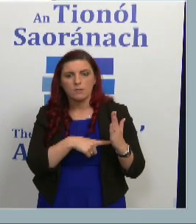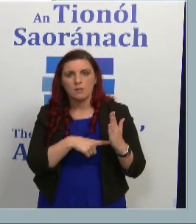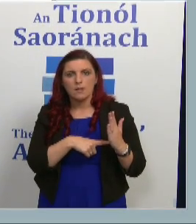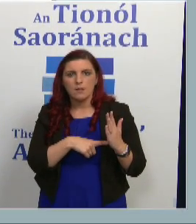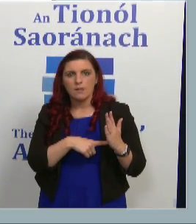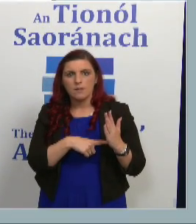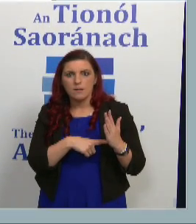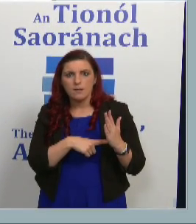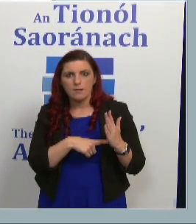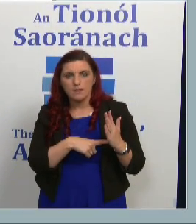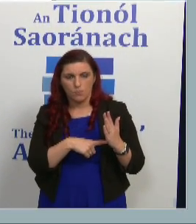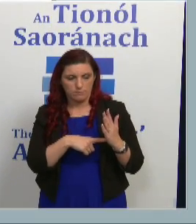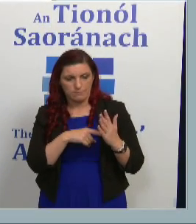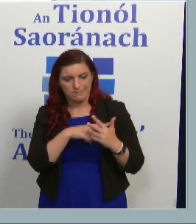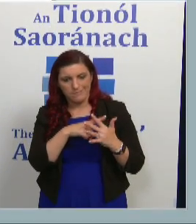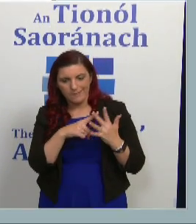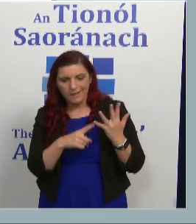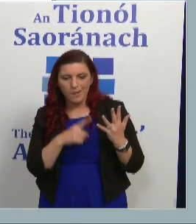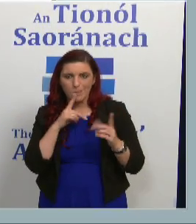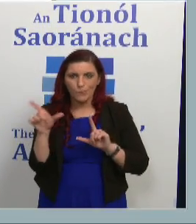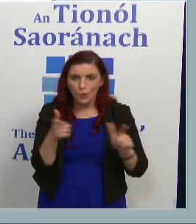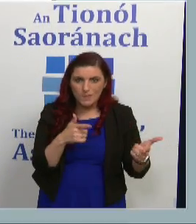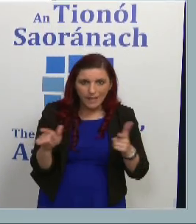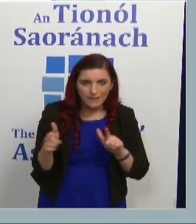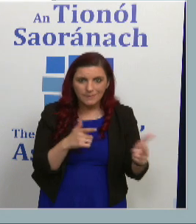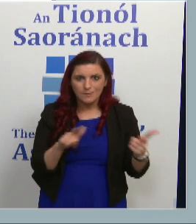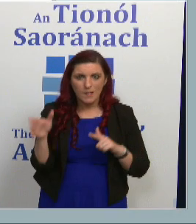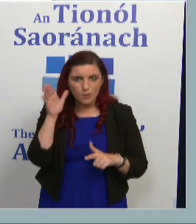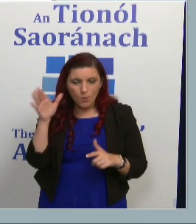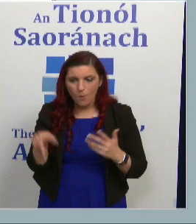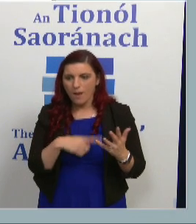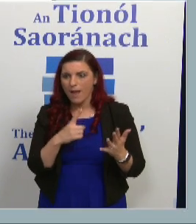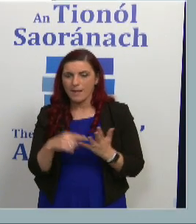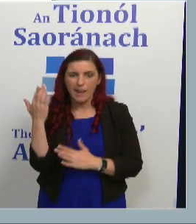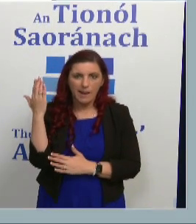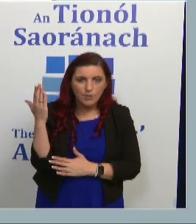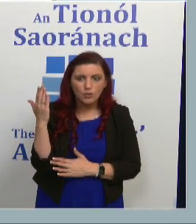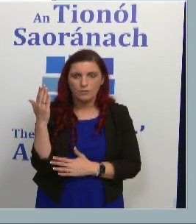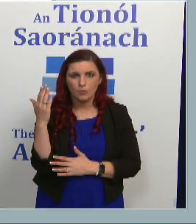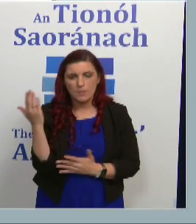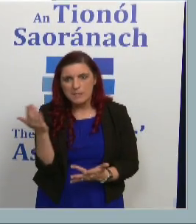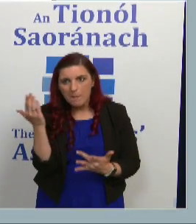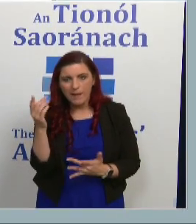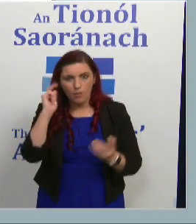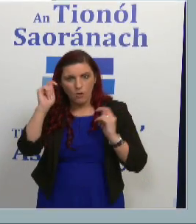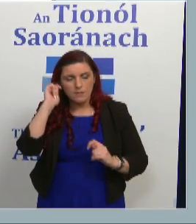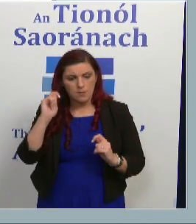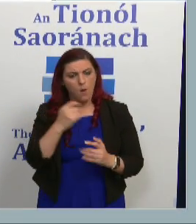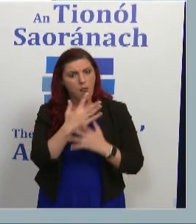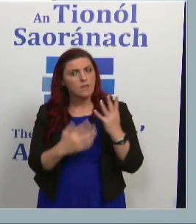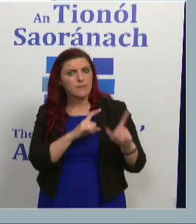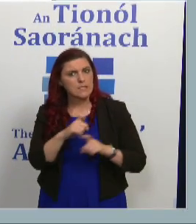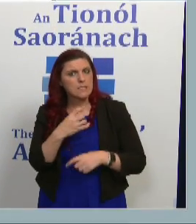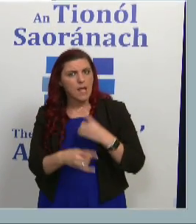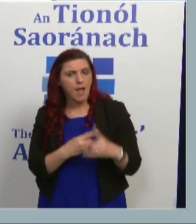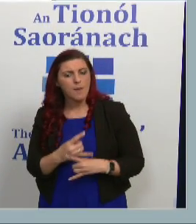to look at, which still happens. Music to listen to, which still happens. And lectures to simulate his thought, which still happens. So if you think about,